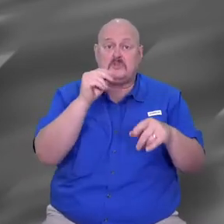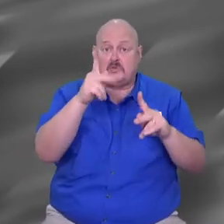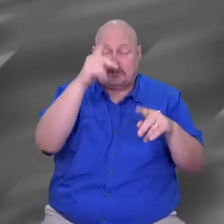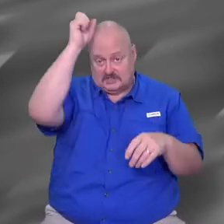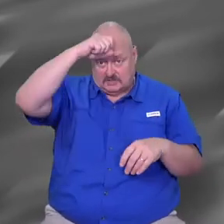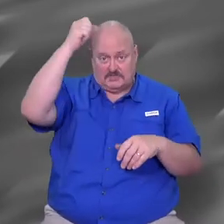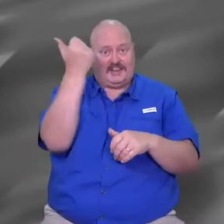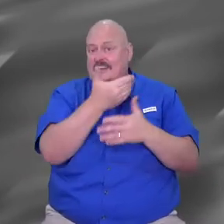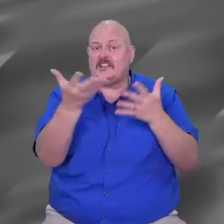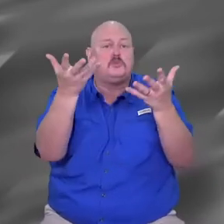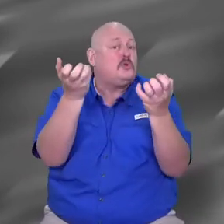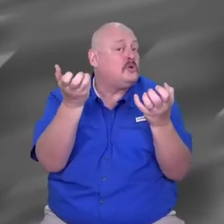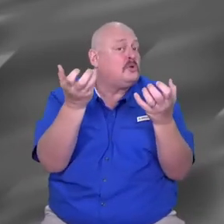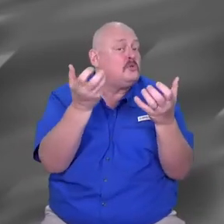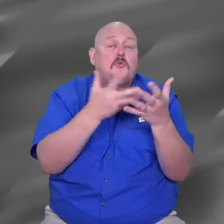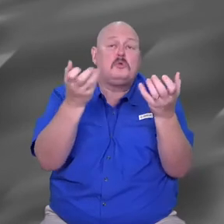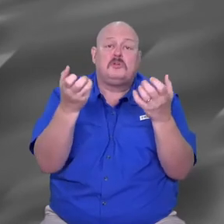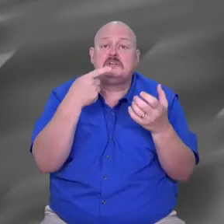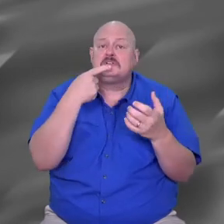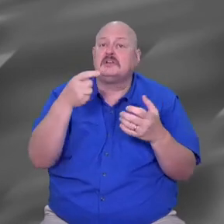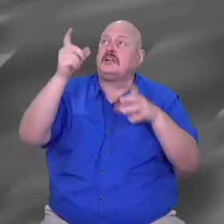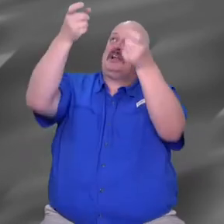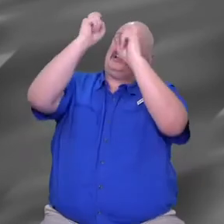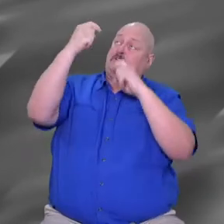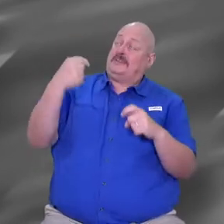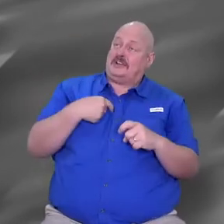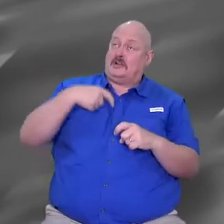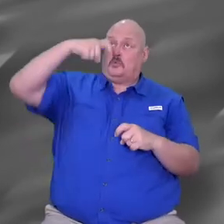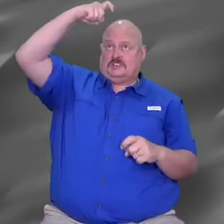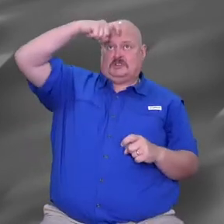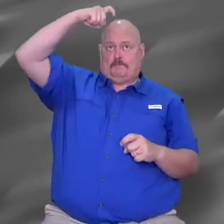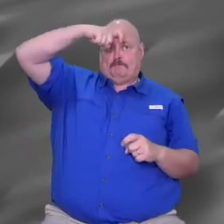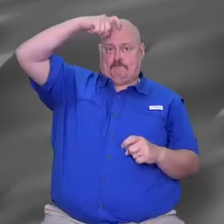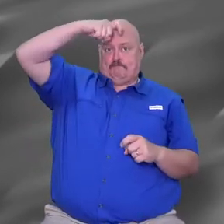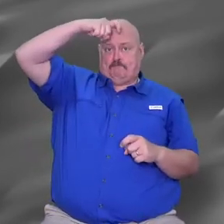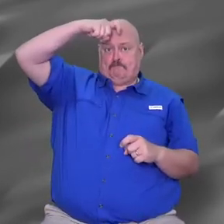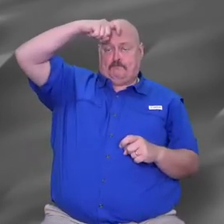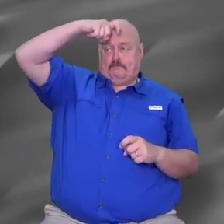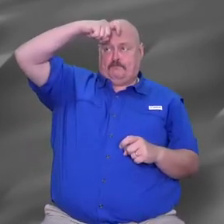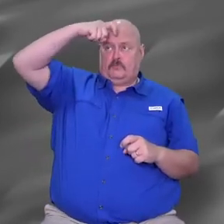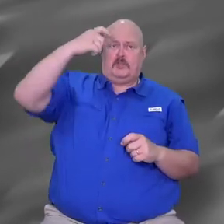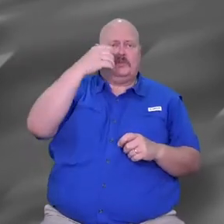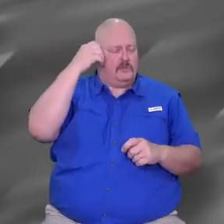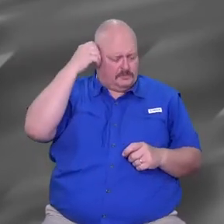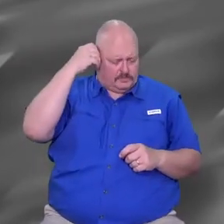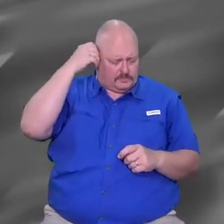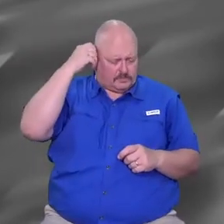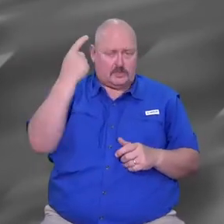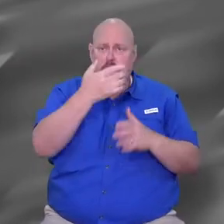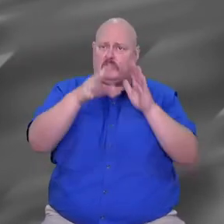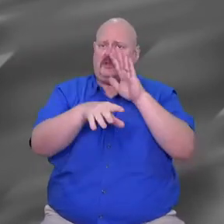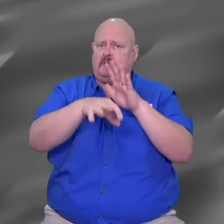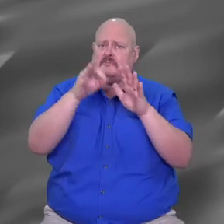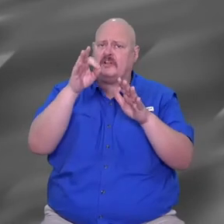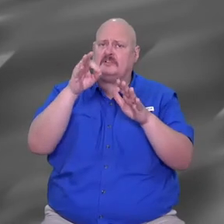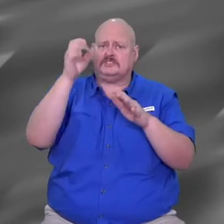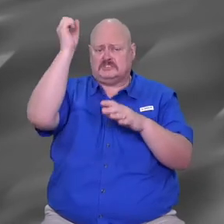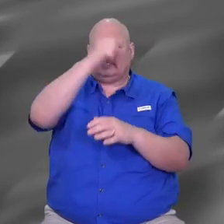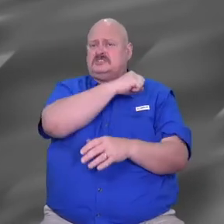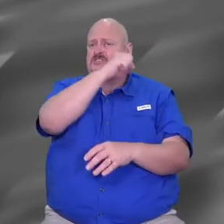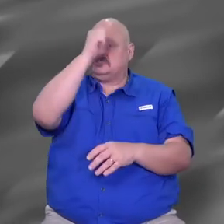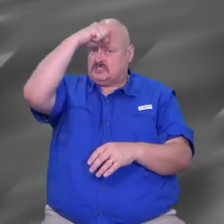you can have anything you want. What do you want? He says, give unto me wisdom. And one of the things that you'll discover in Solomon's life as you begin